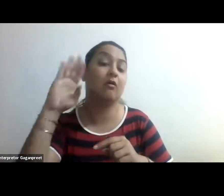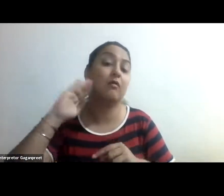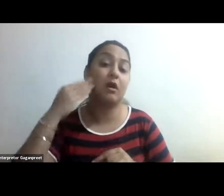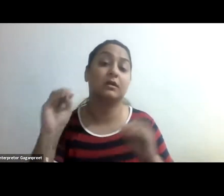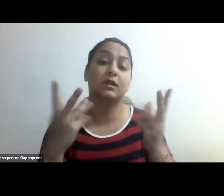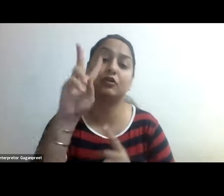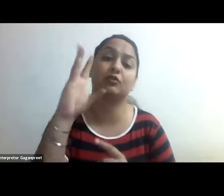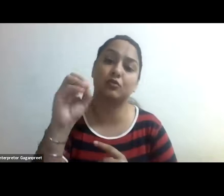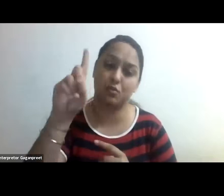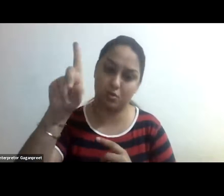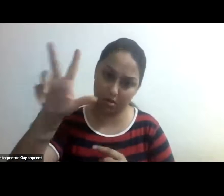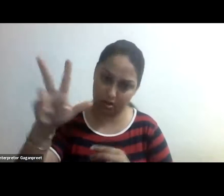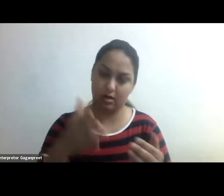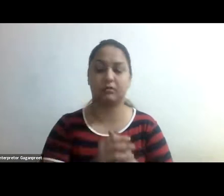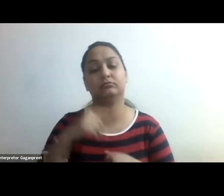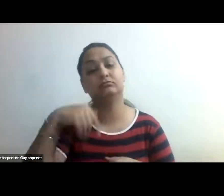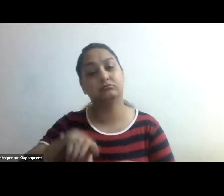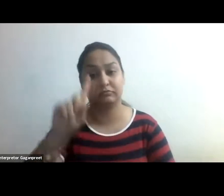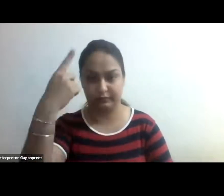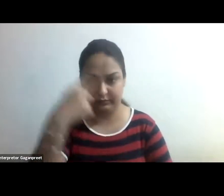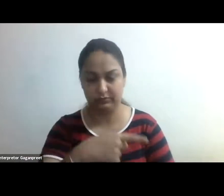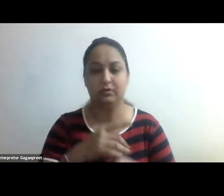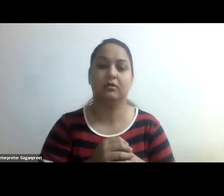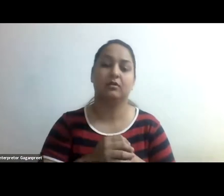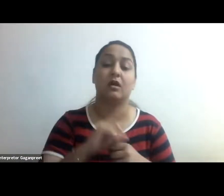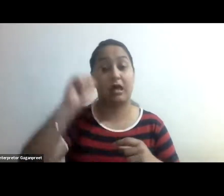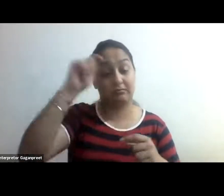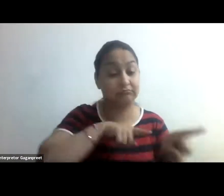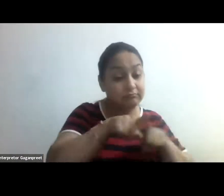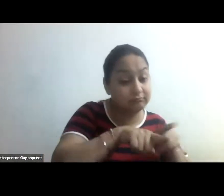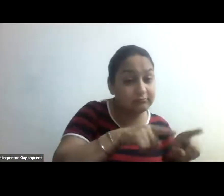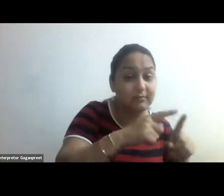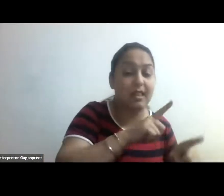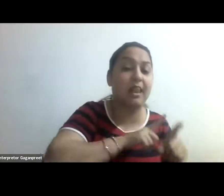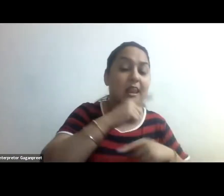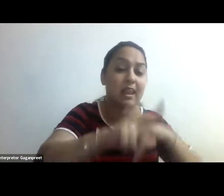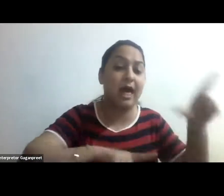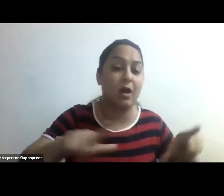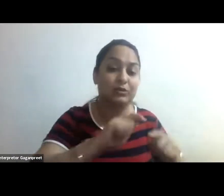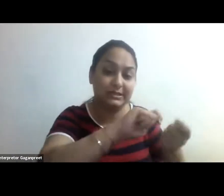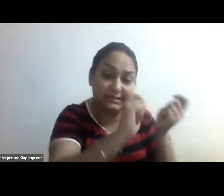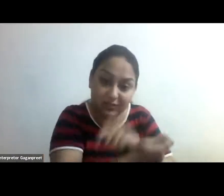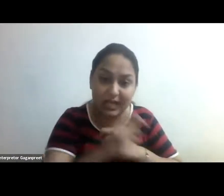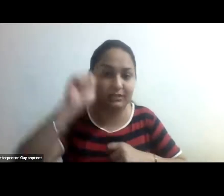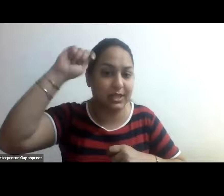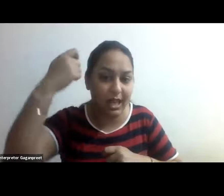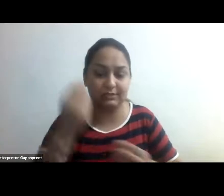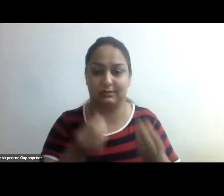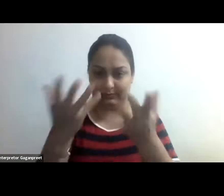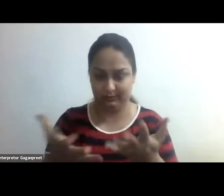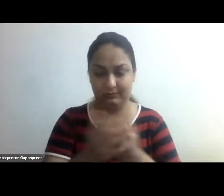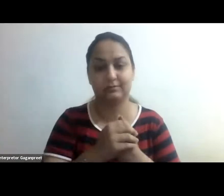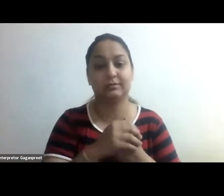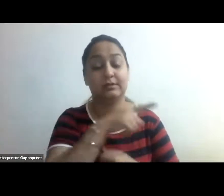it's narrated in her own words, translated into English, of course. The second part is more